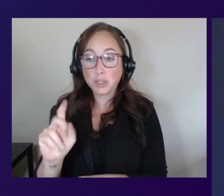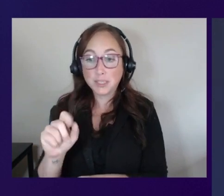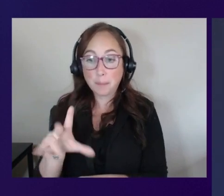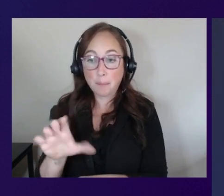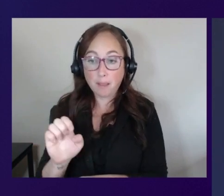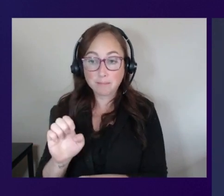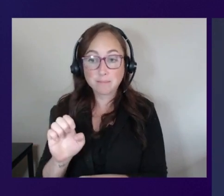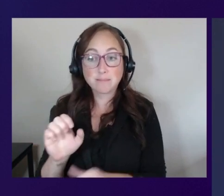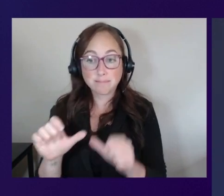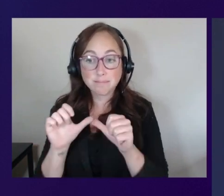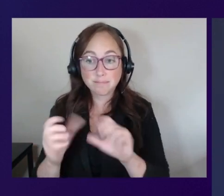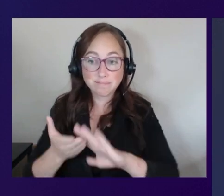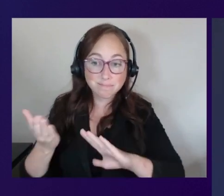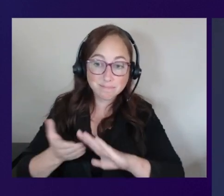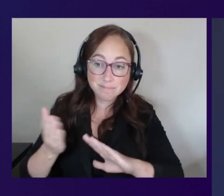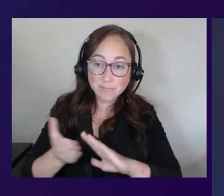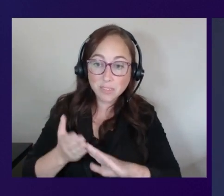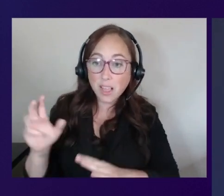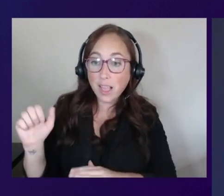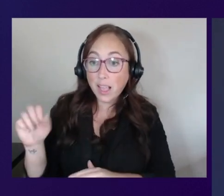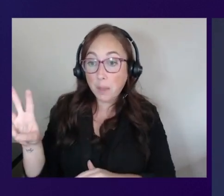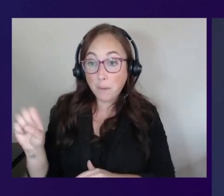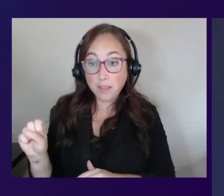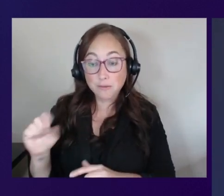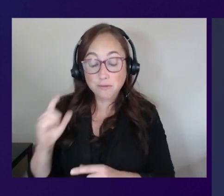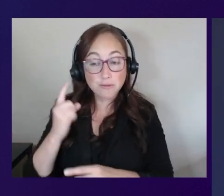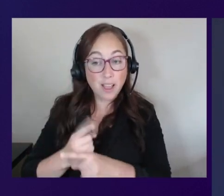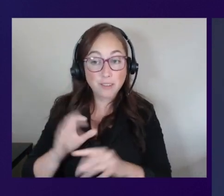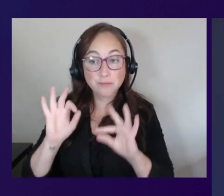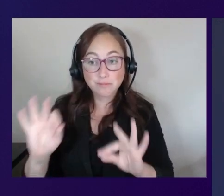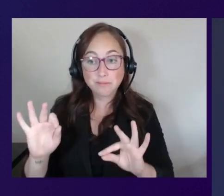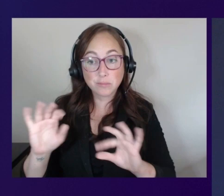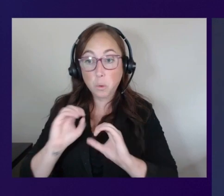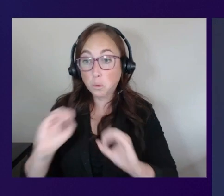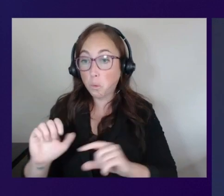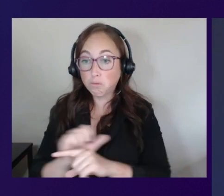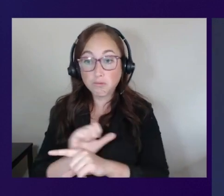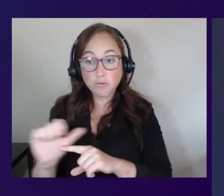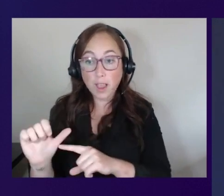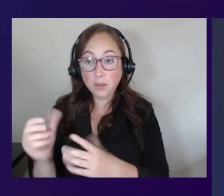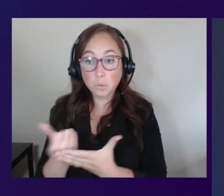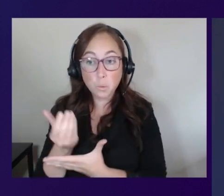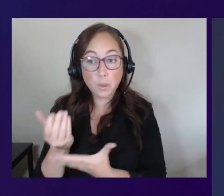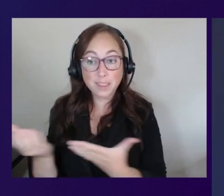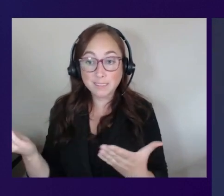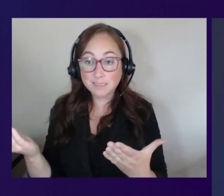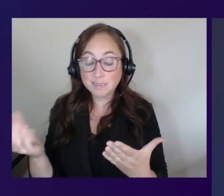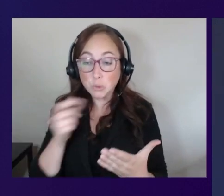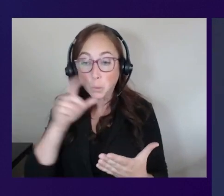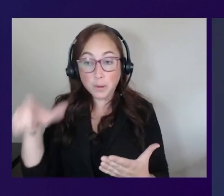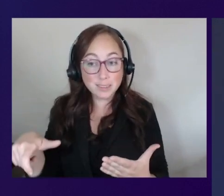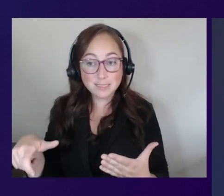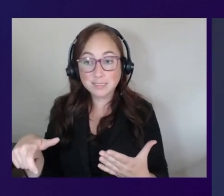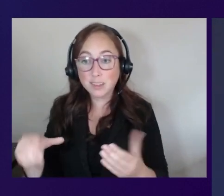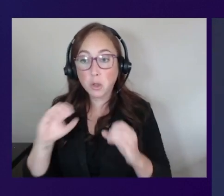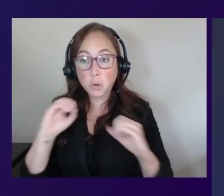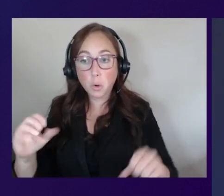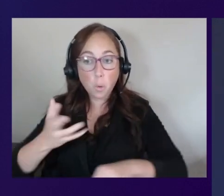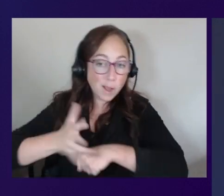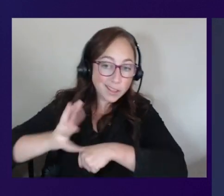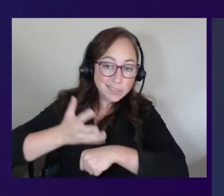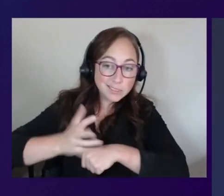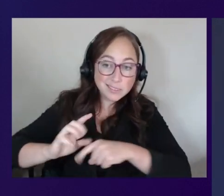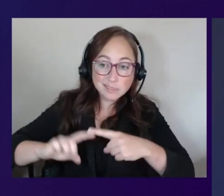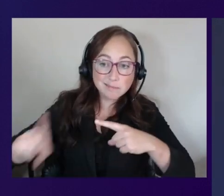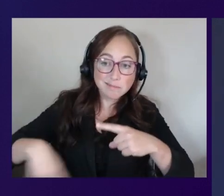that running in AWS. That's great, right? No retraining needed, no, you know, no kind of wasted cycles on learning